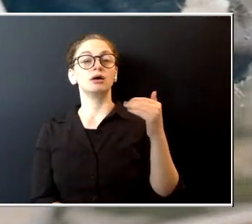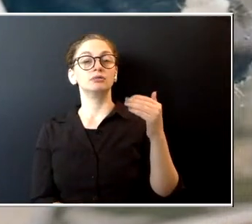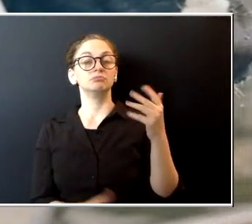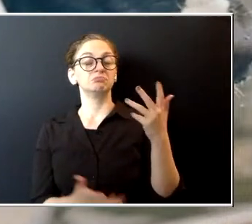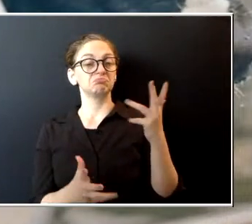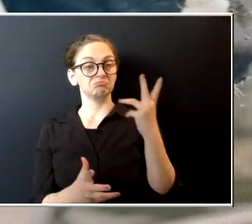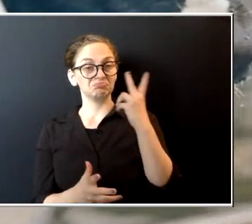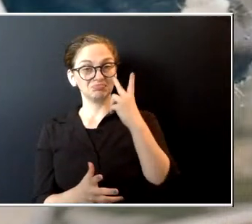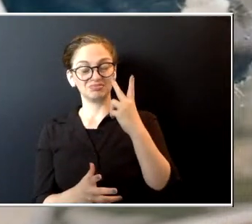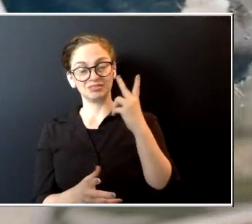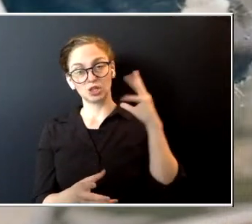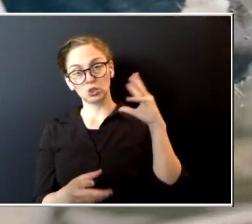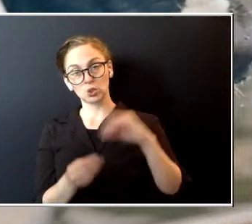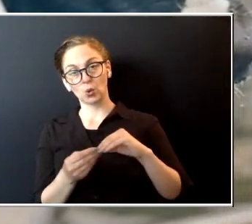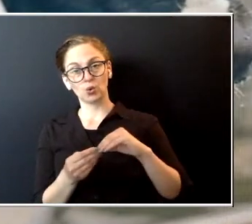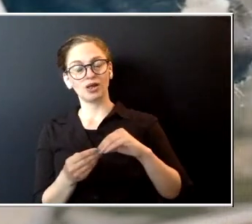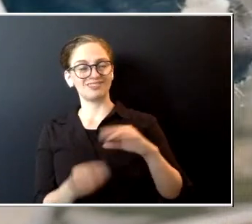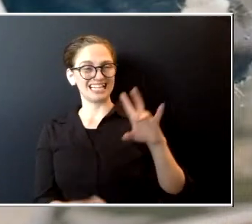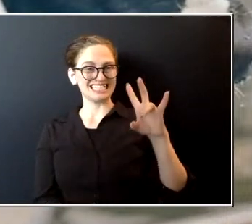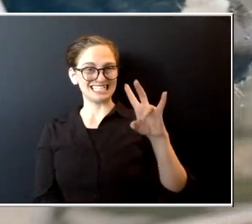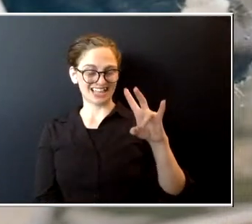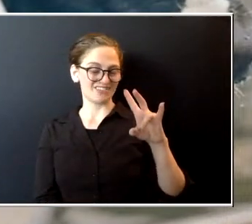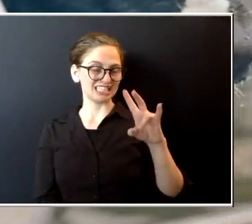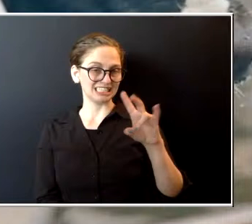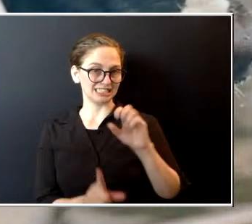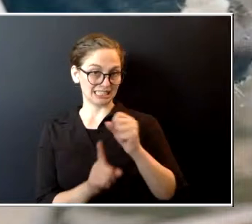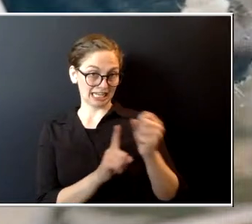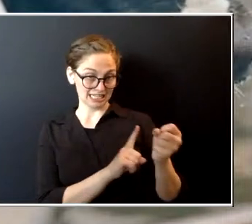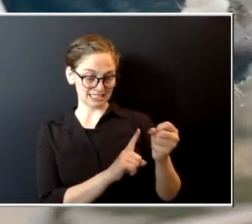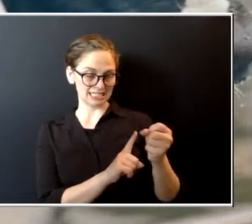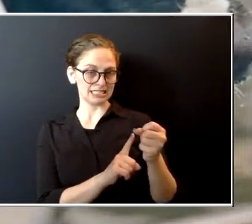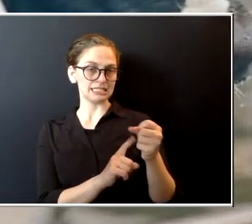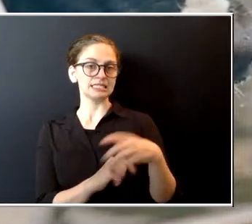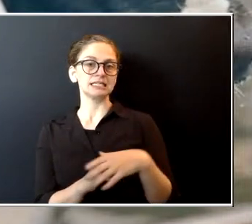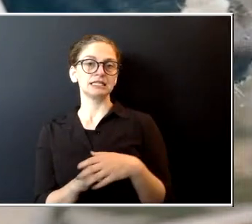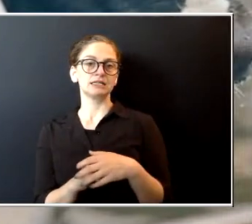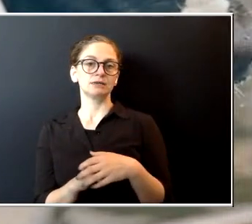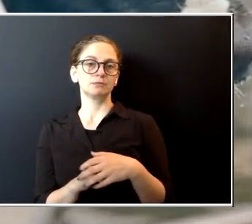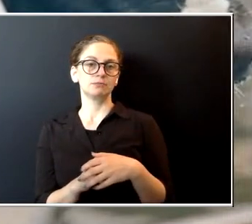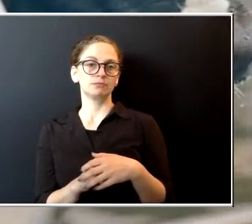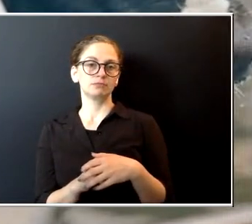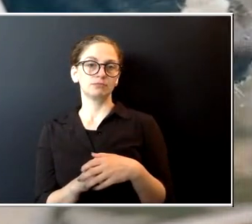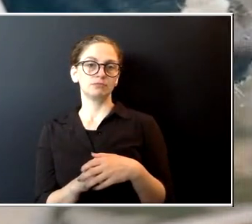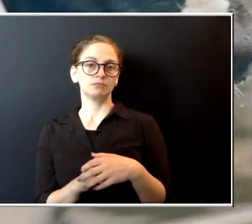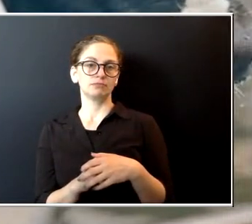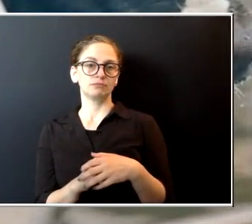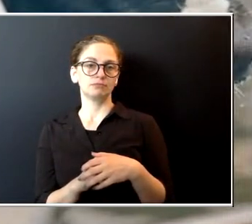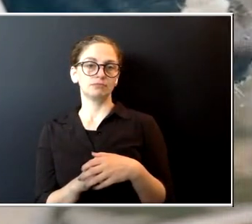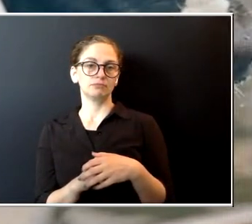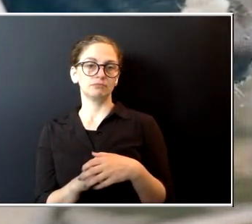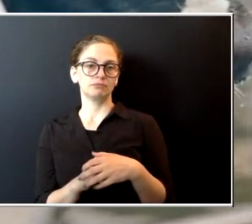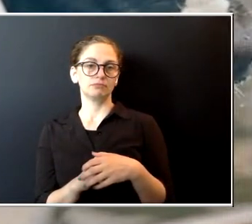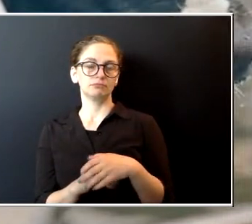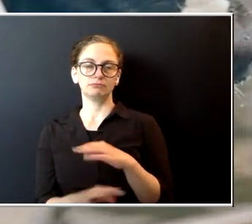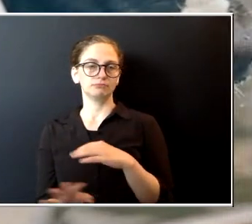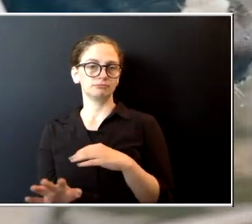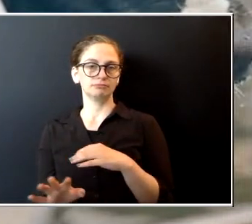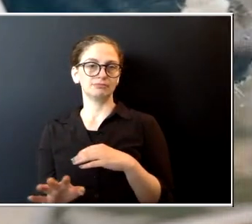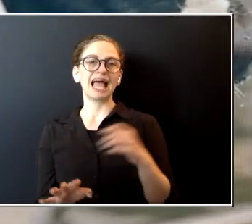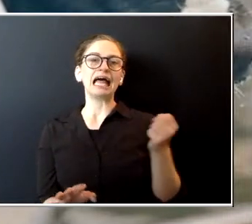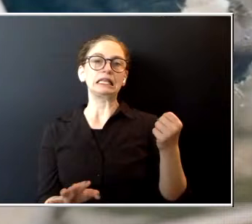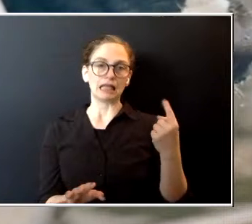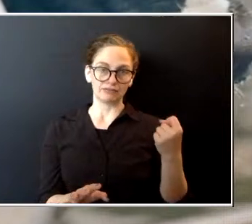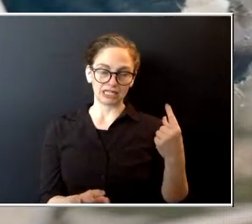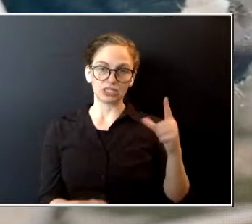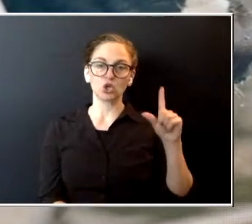7 cases, 11 since 11. I was say 11 in 2022, but 7 so far. 7